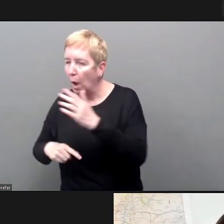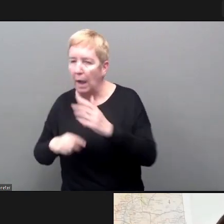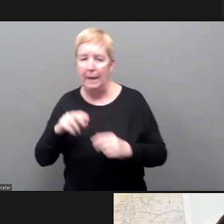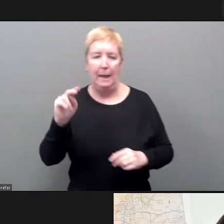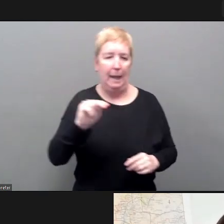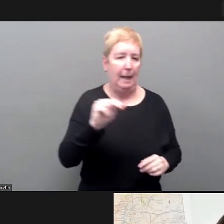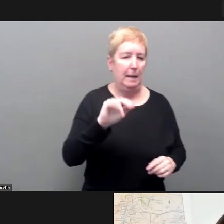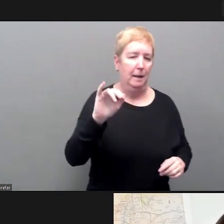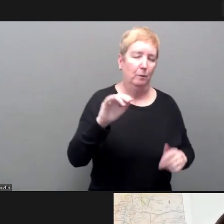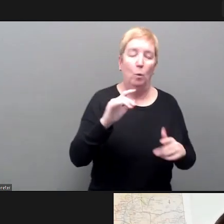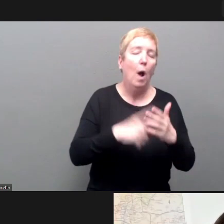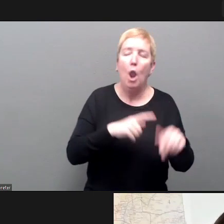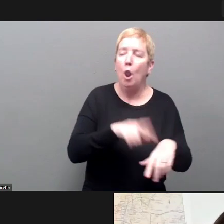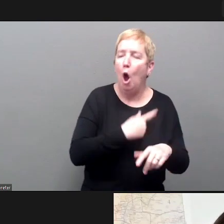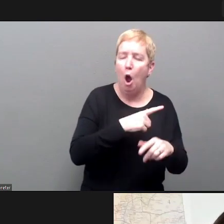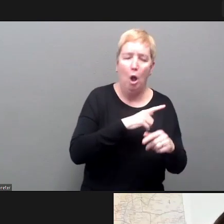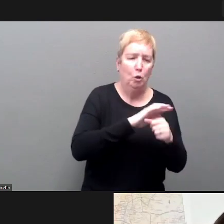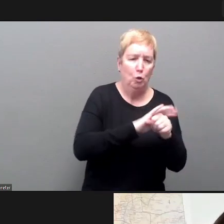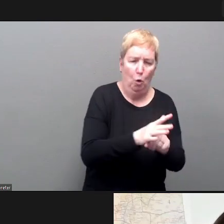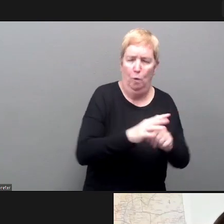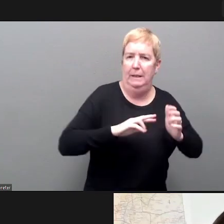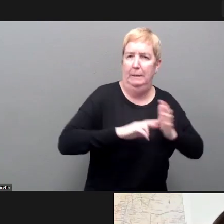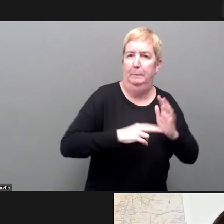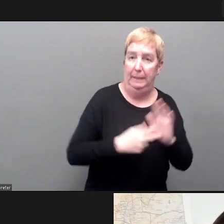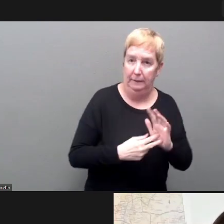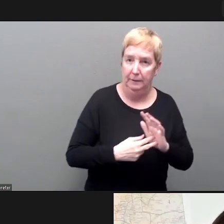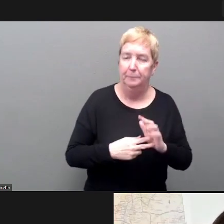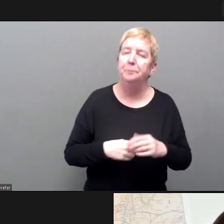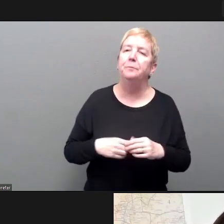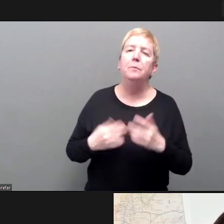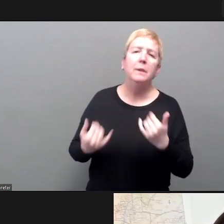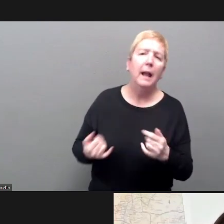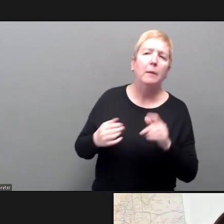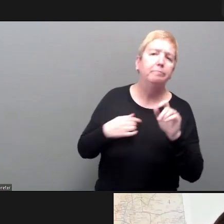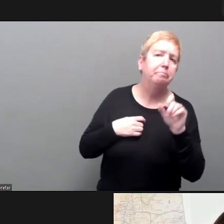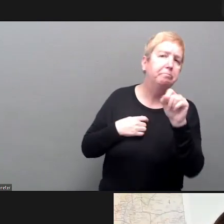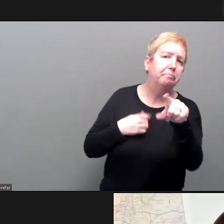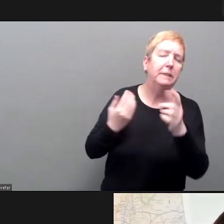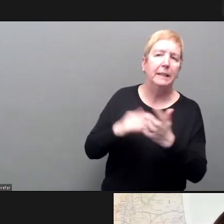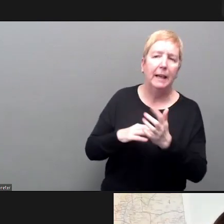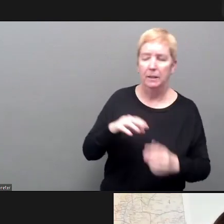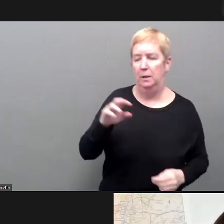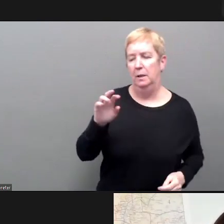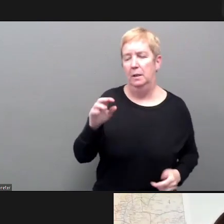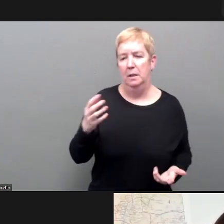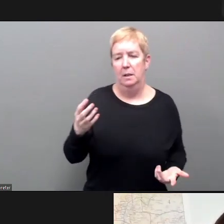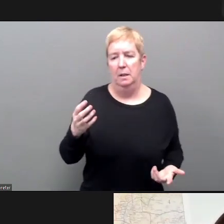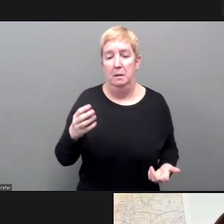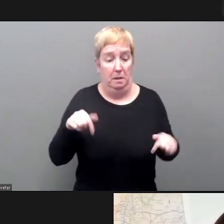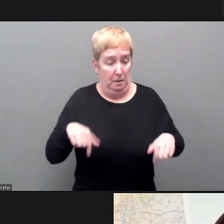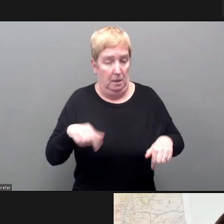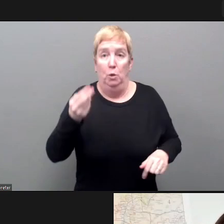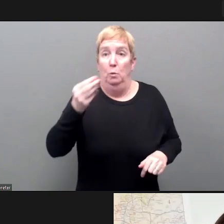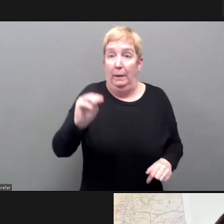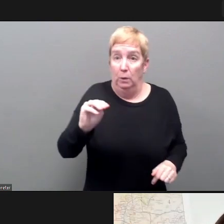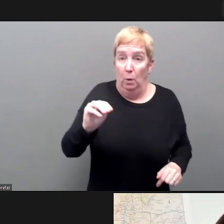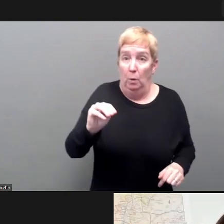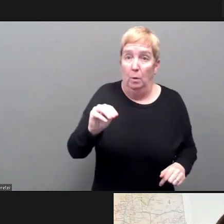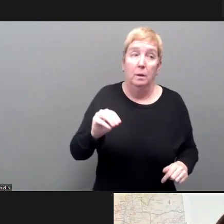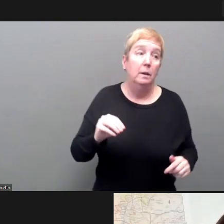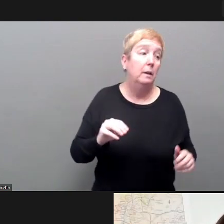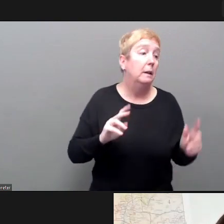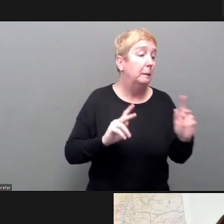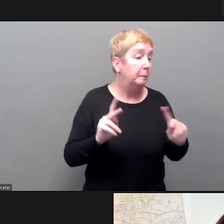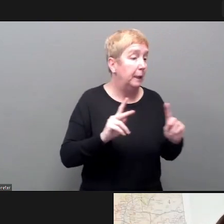see what New Mexico is seeing as far as people unable to return to work or requiring other kinds of